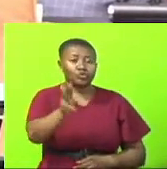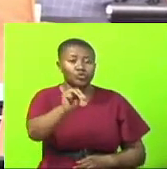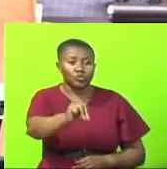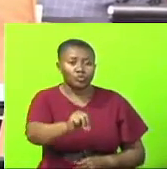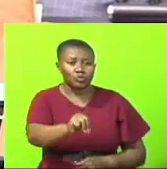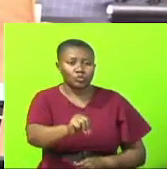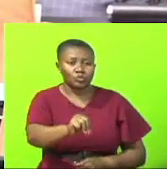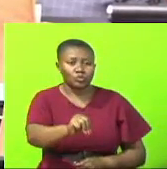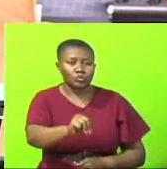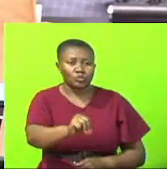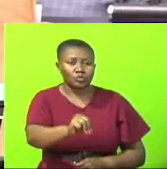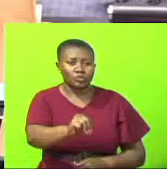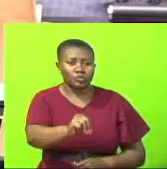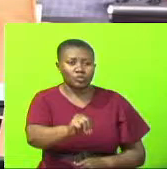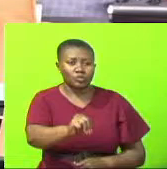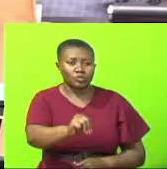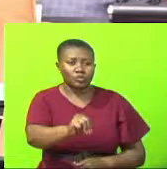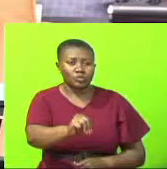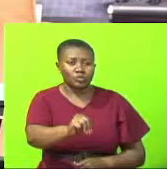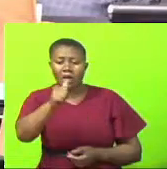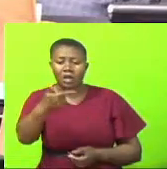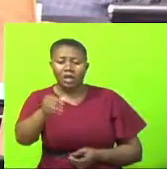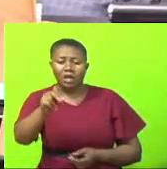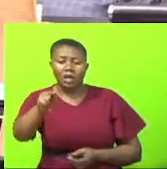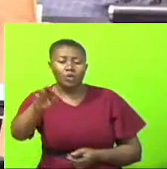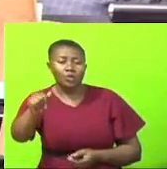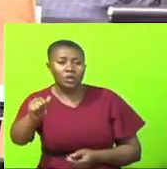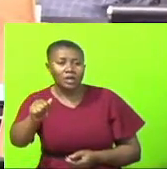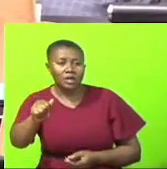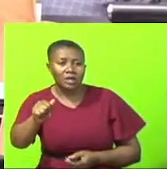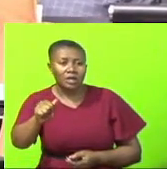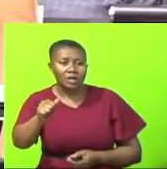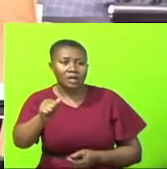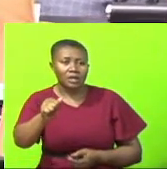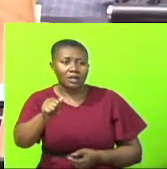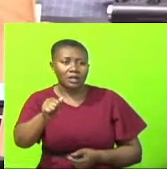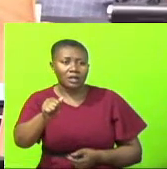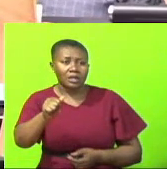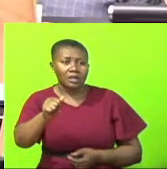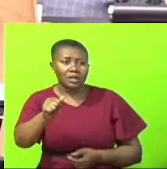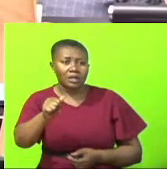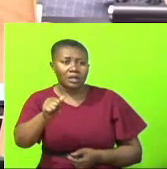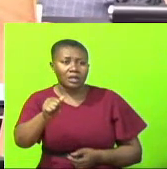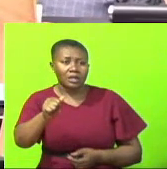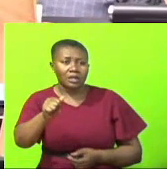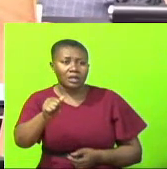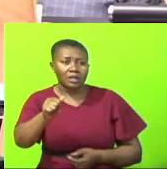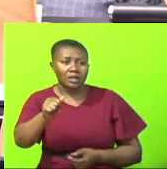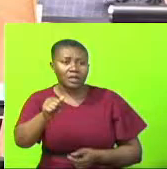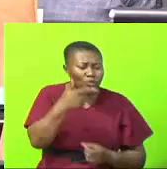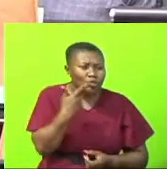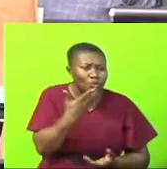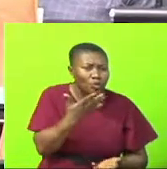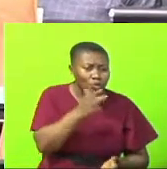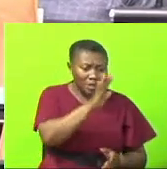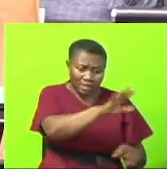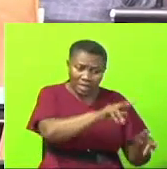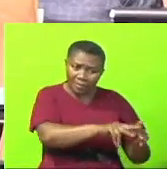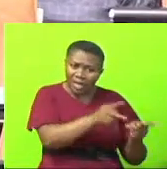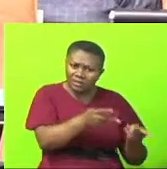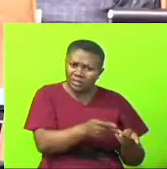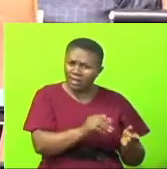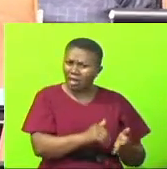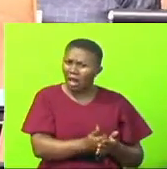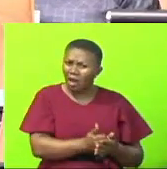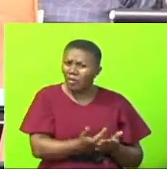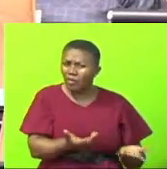Cynthia, Agona West, I go around with him campaigning on what ticket? And what ticket? On what